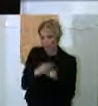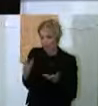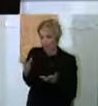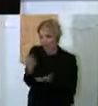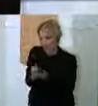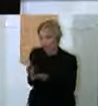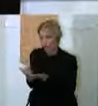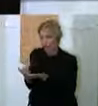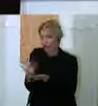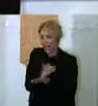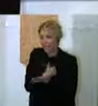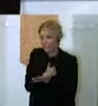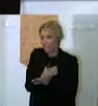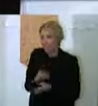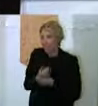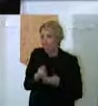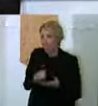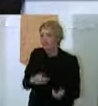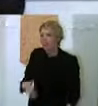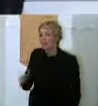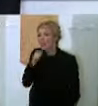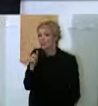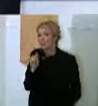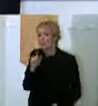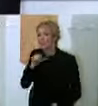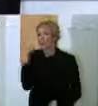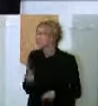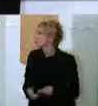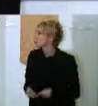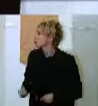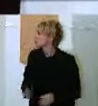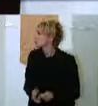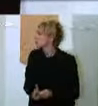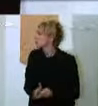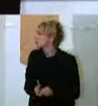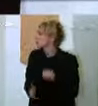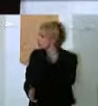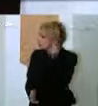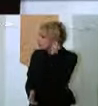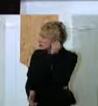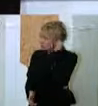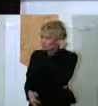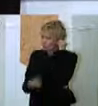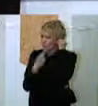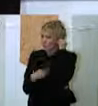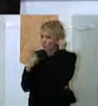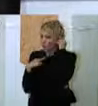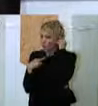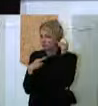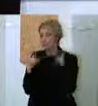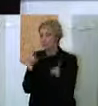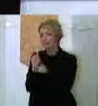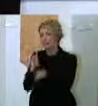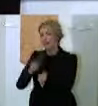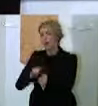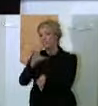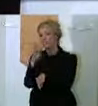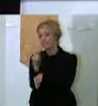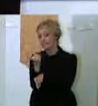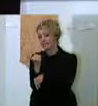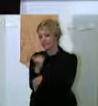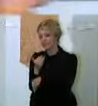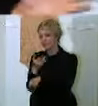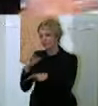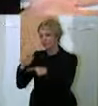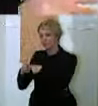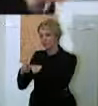fundraising brunch with the pastor at Acapulco. We'll be meeting there at about between 1 and 1:15. It's just down on Sunset